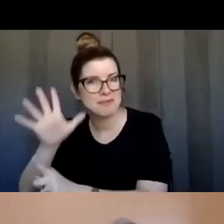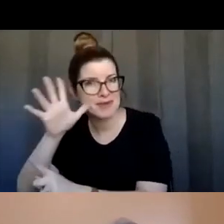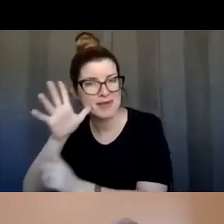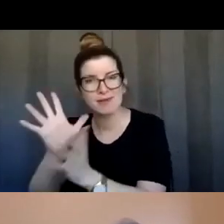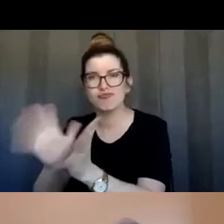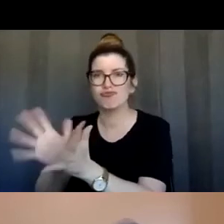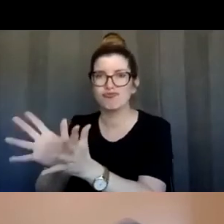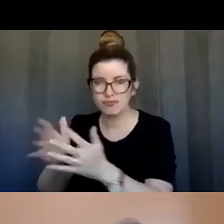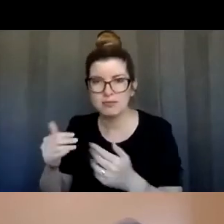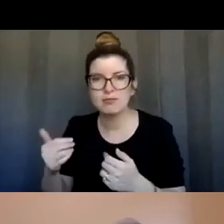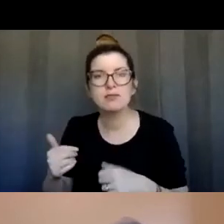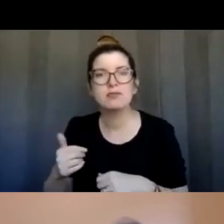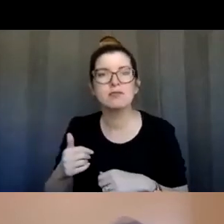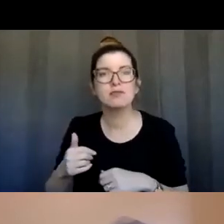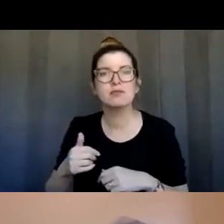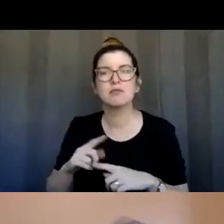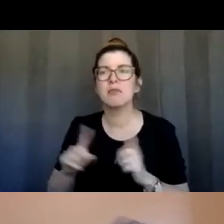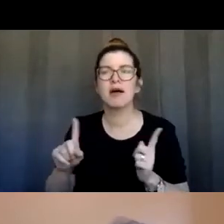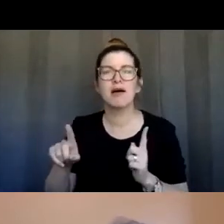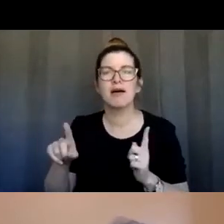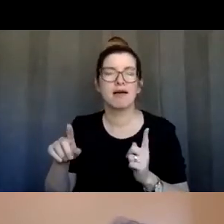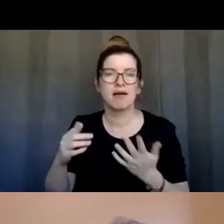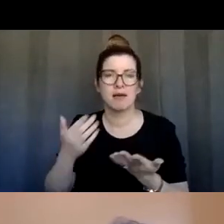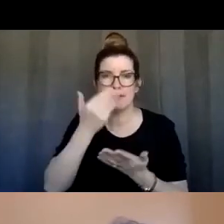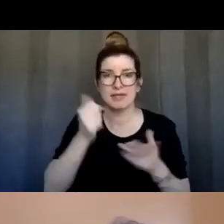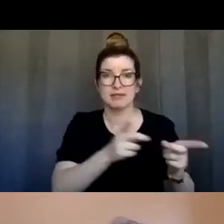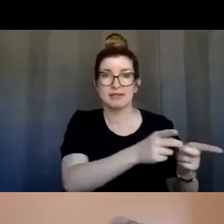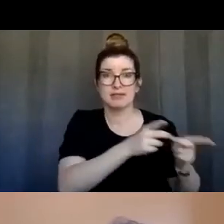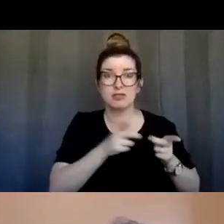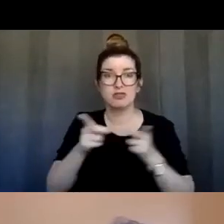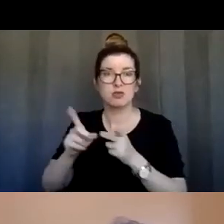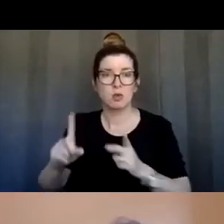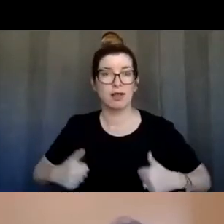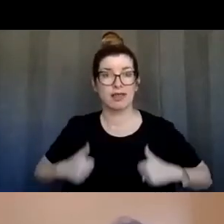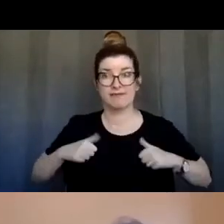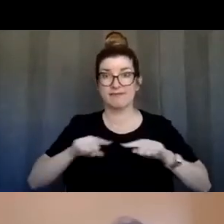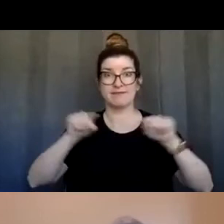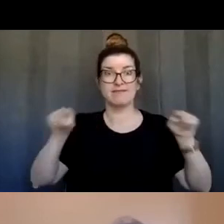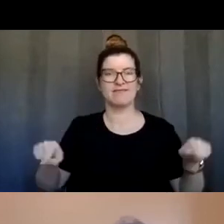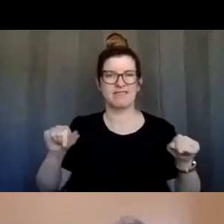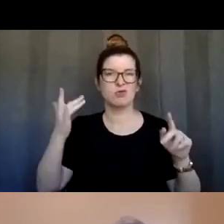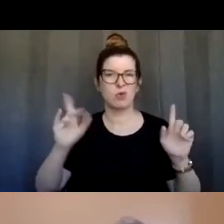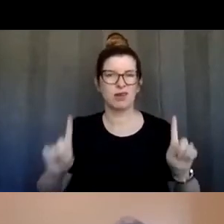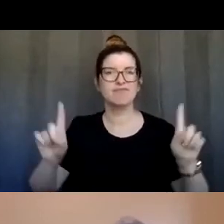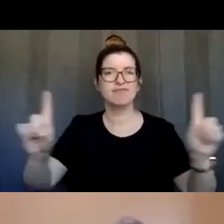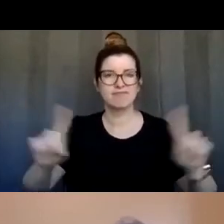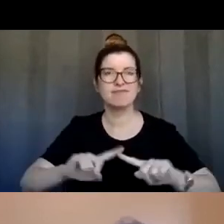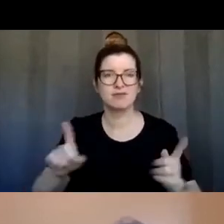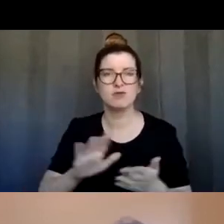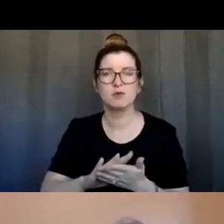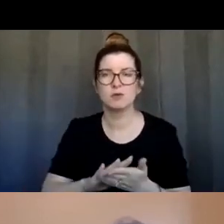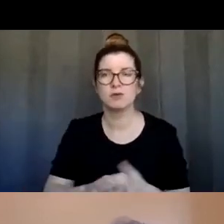But it was only because of the district where we lived. That's why we were at different